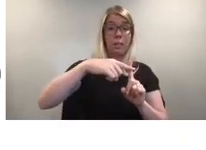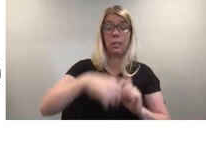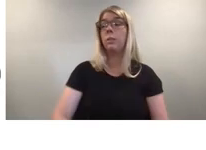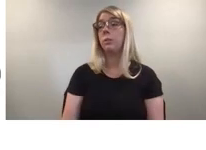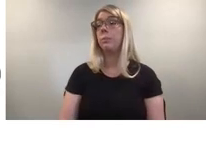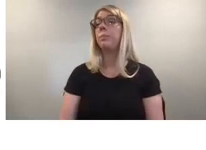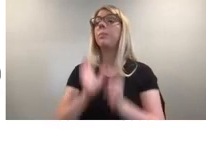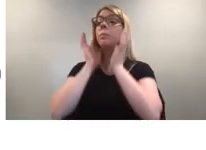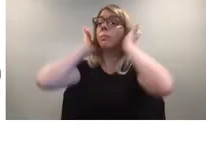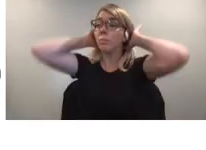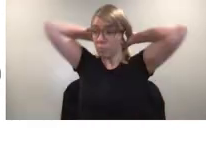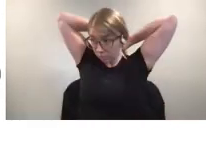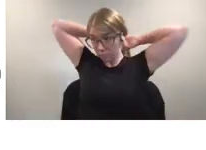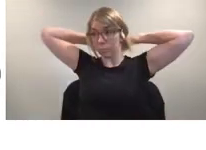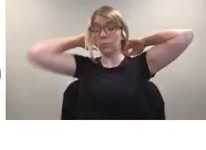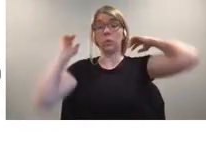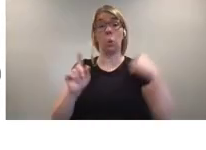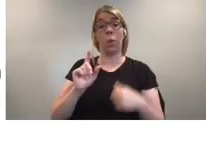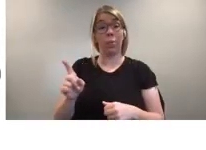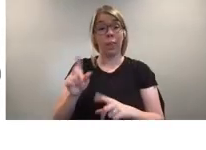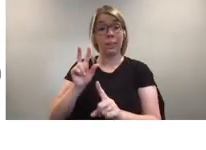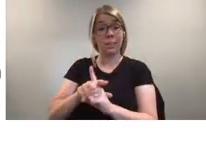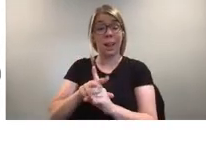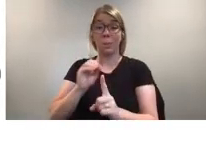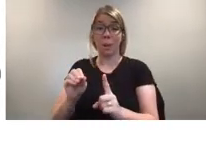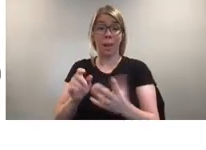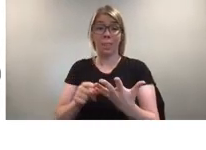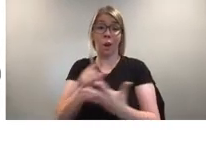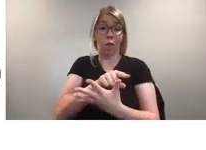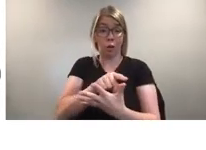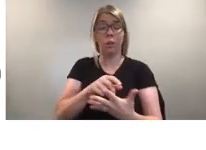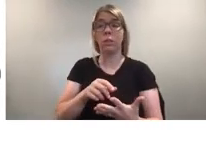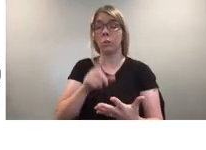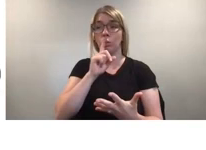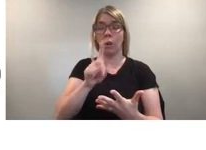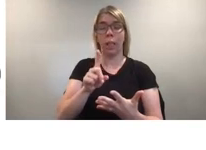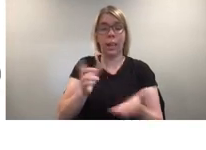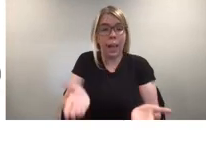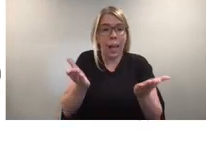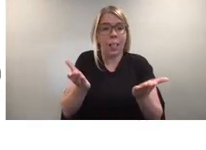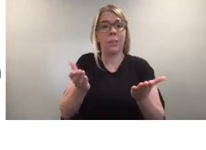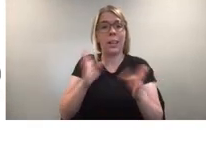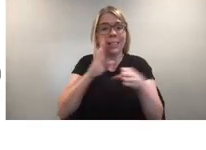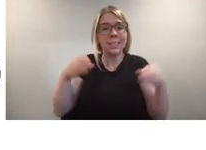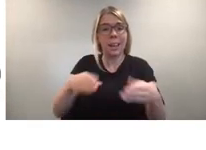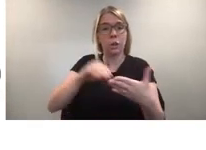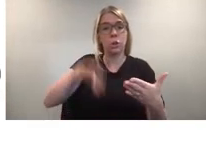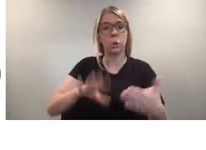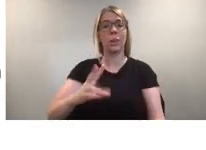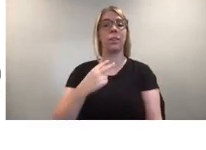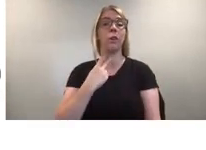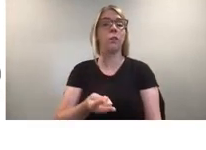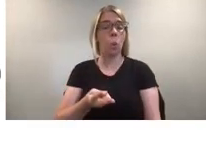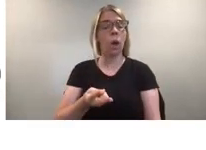and all of the examples mentioned, again, helps to elevate and center the student voice and experience, saying to students that they matter.